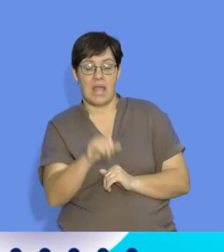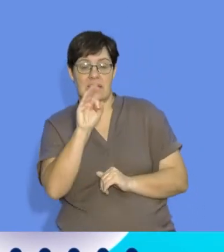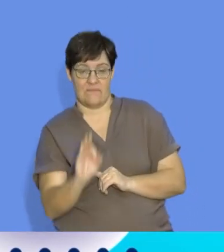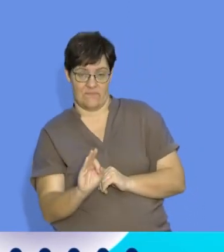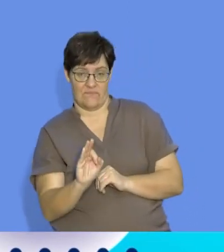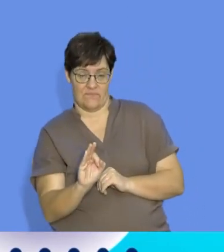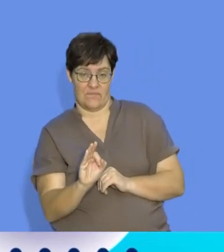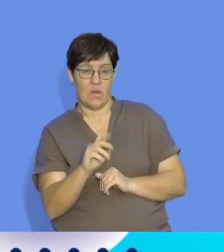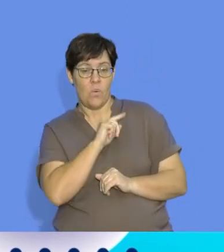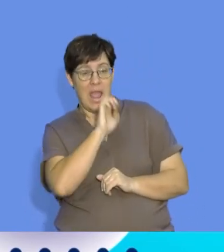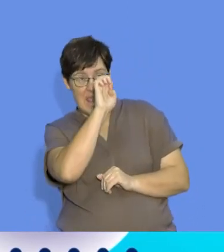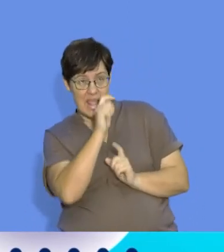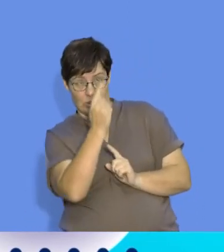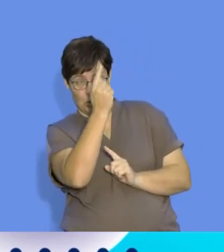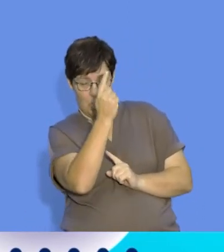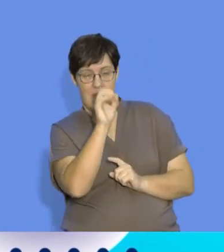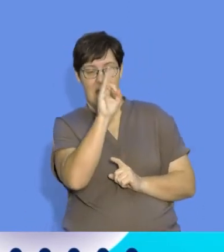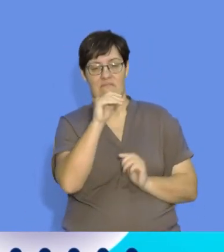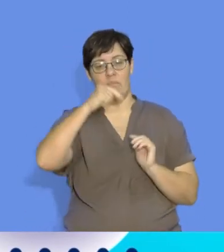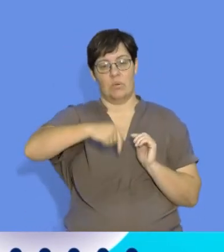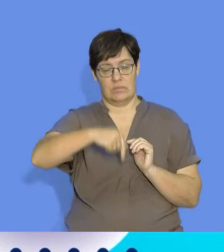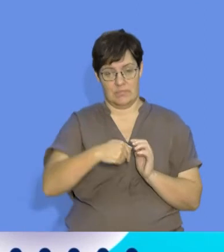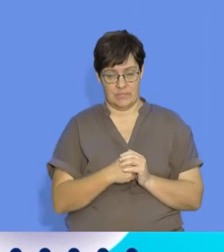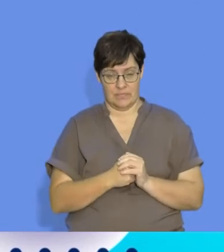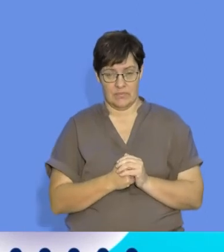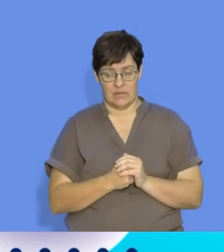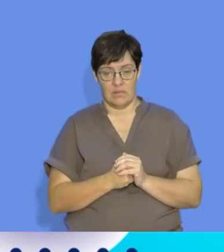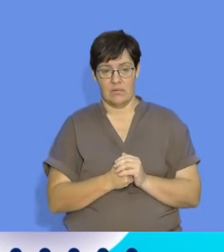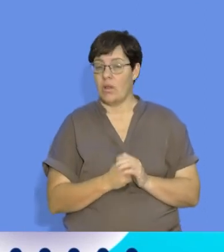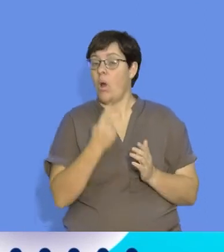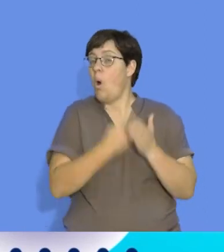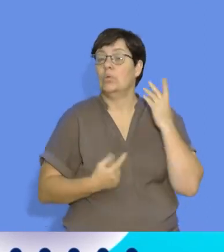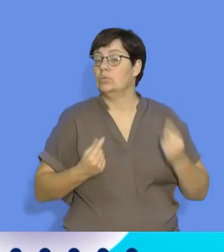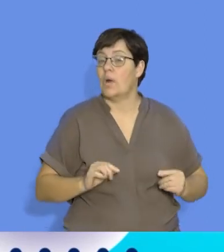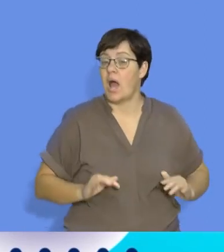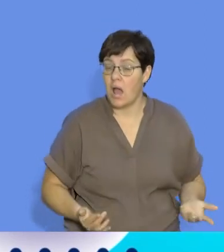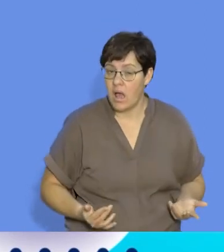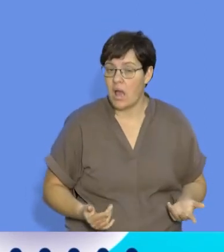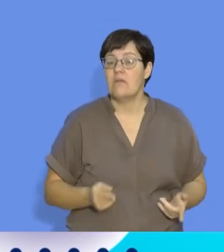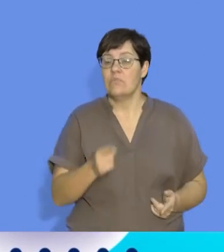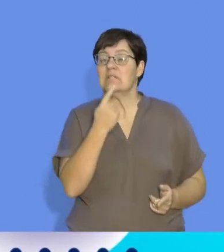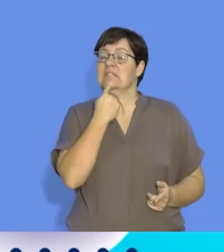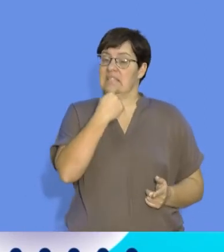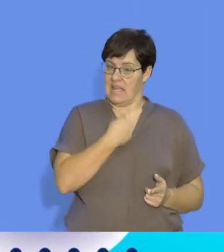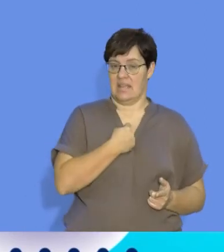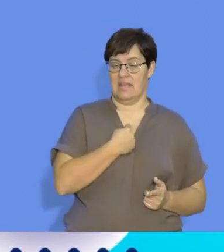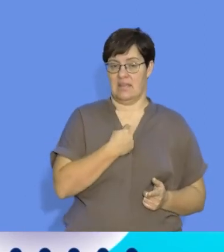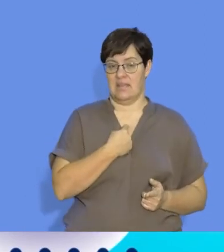y at F, because E is at the top and F is at the bottom. But you can only do that if they do mention